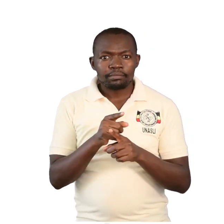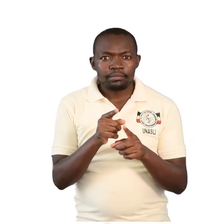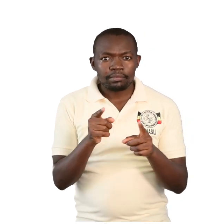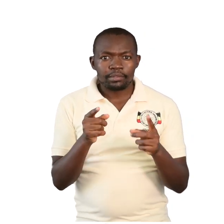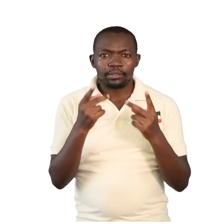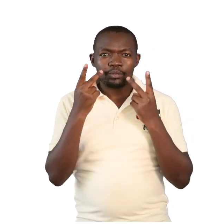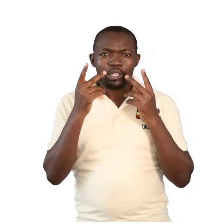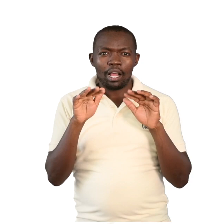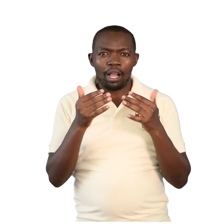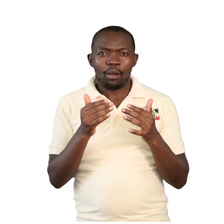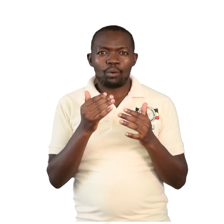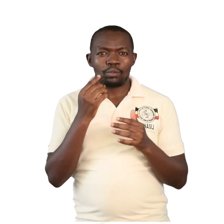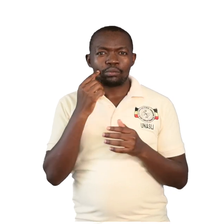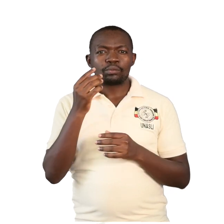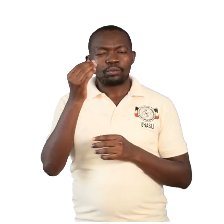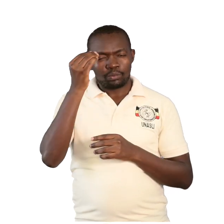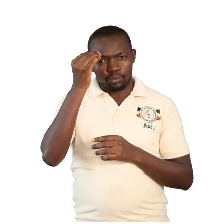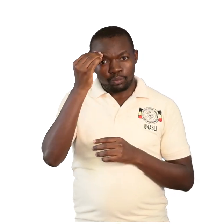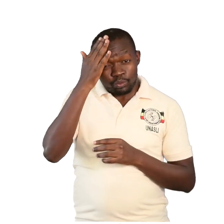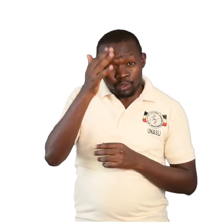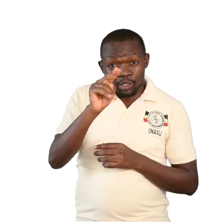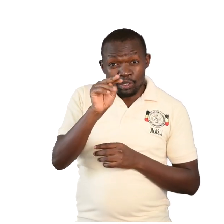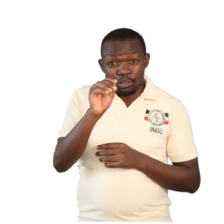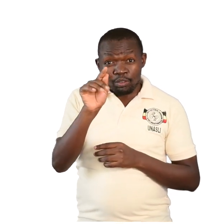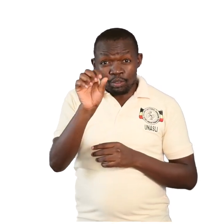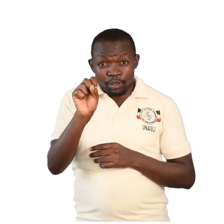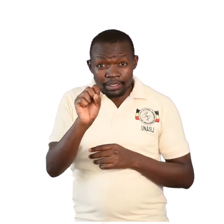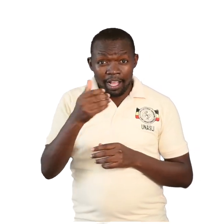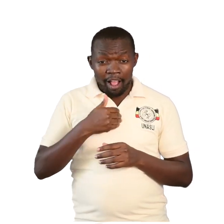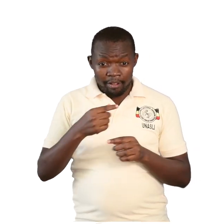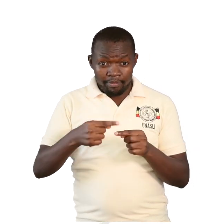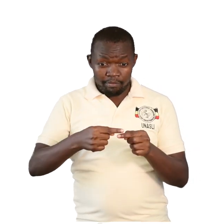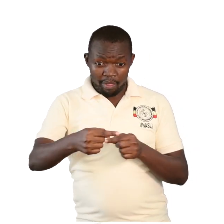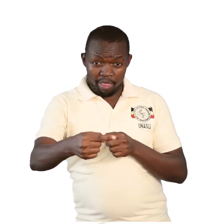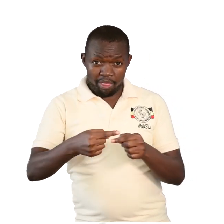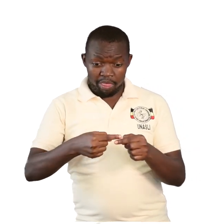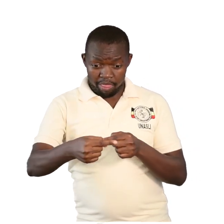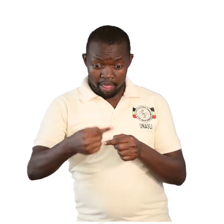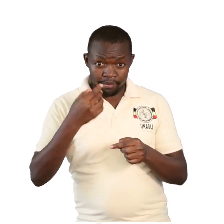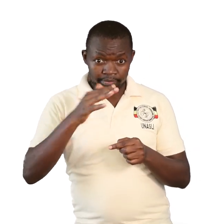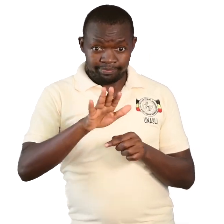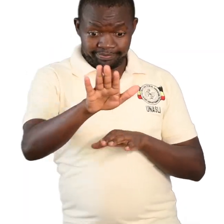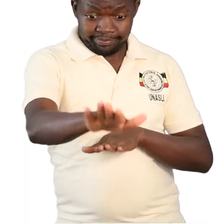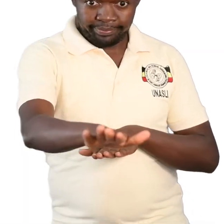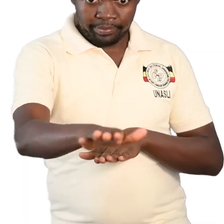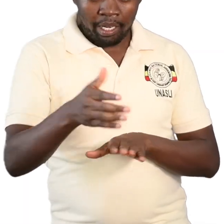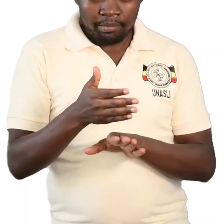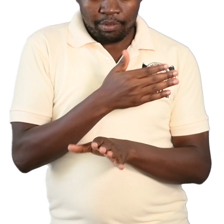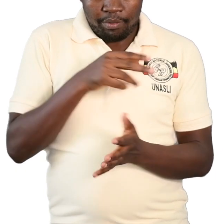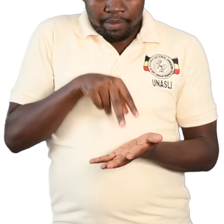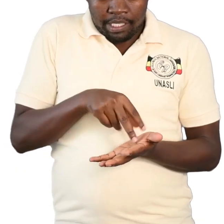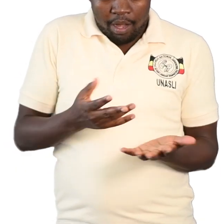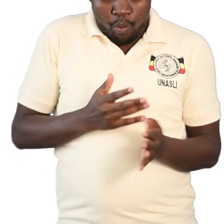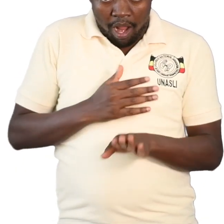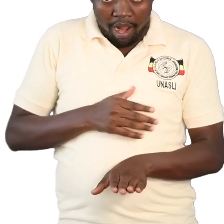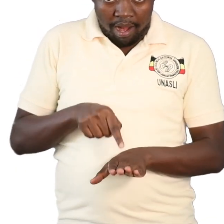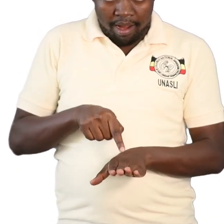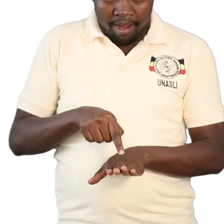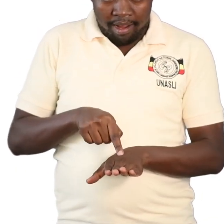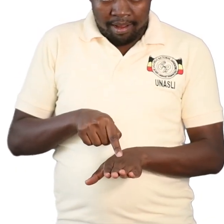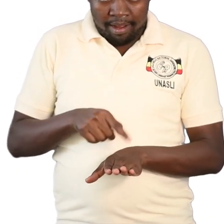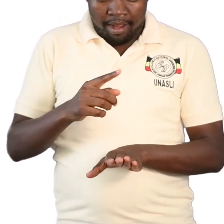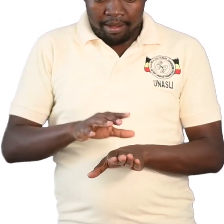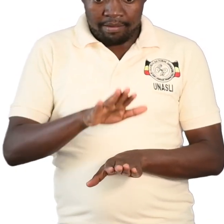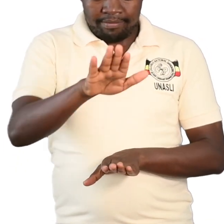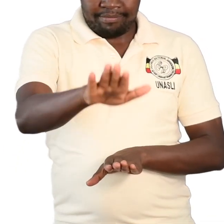take great notice of this. There is some length between these 2 points. The point where I was standing initially and the